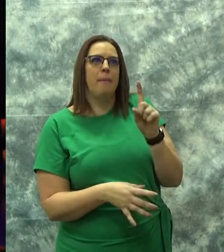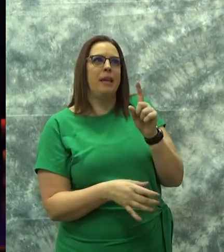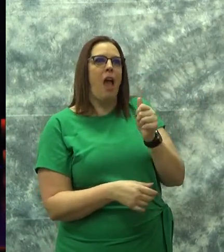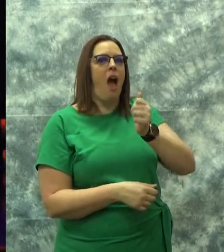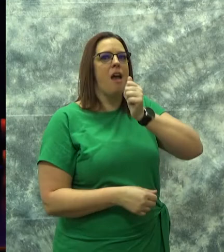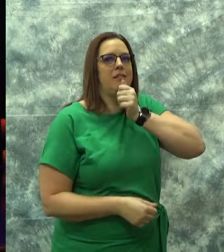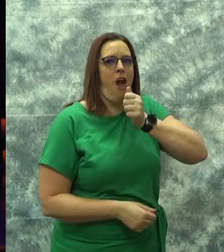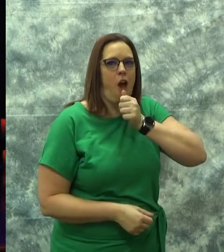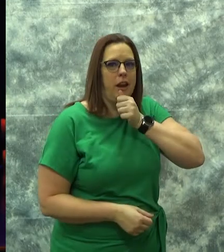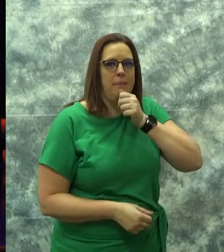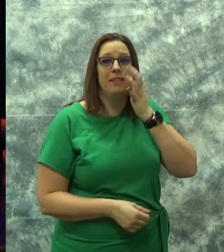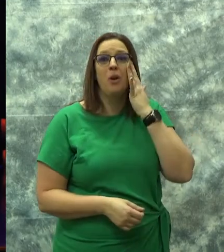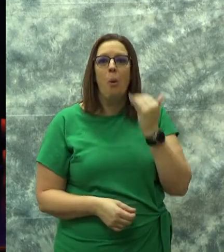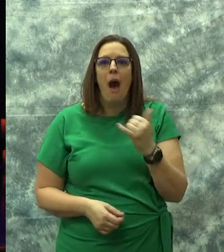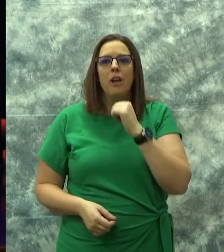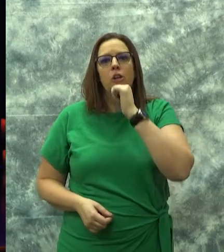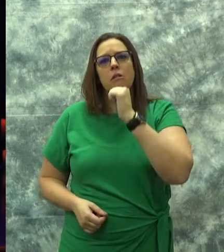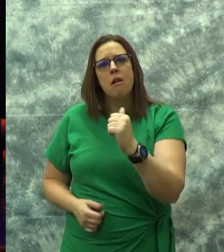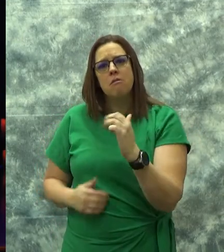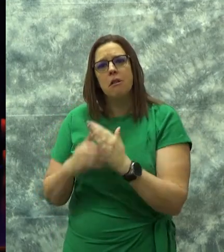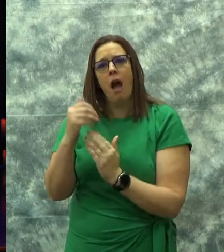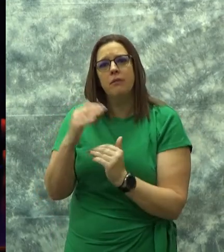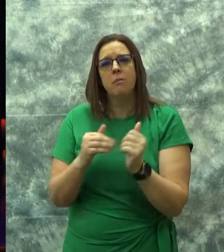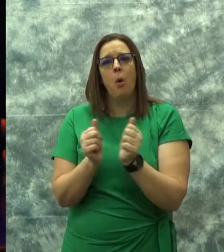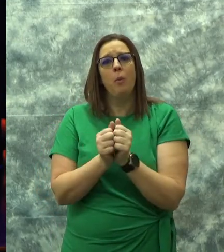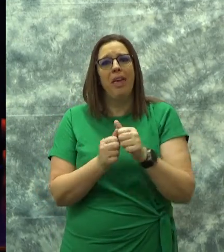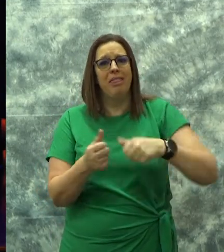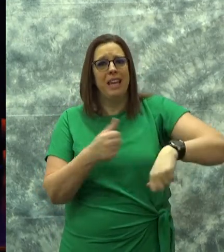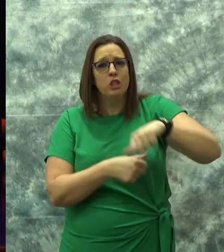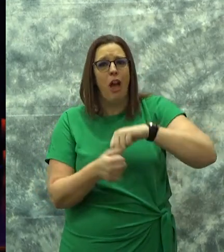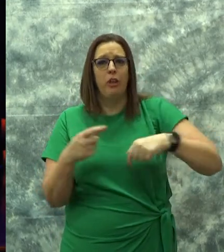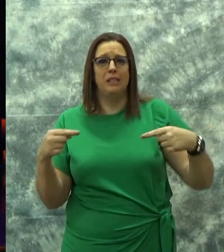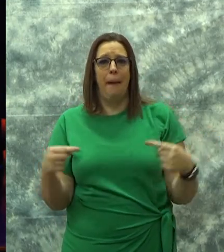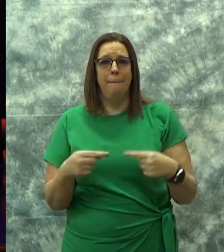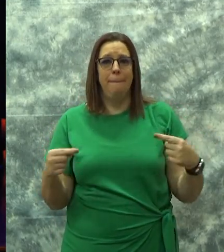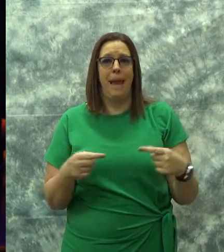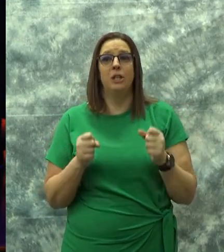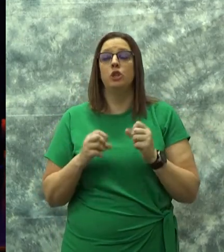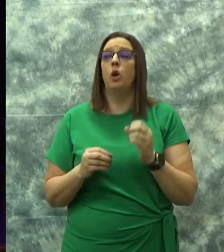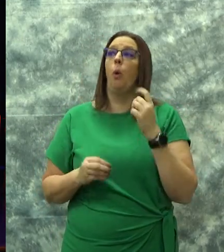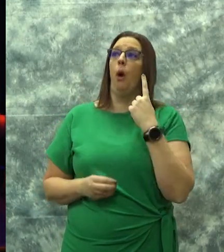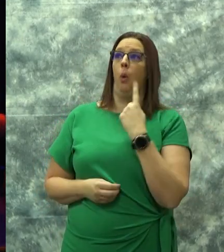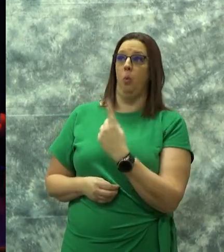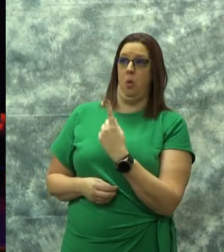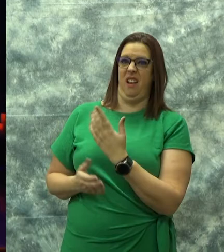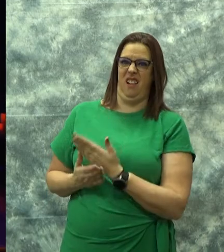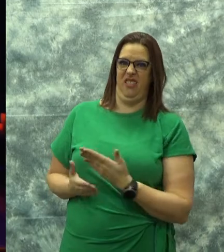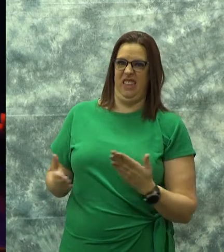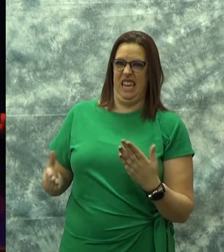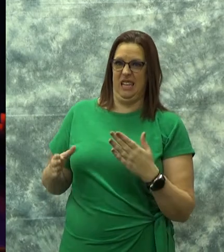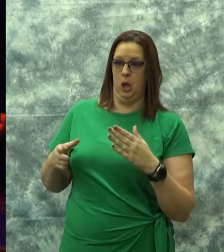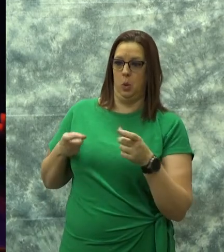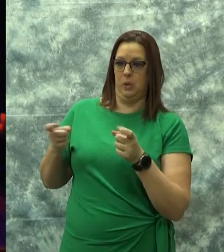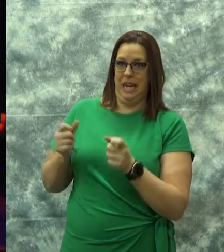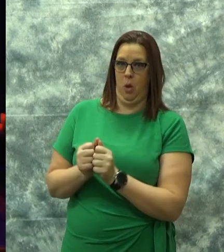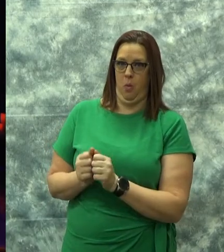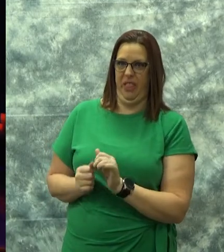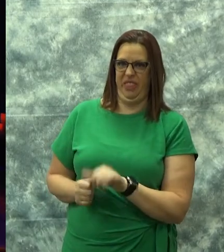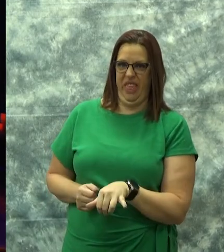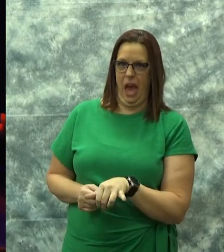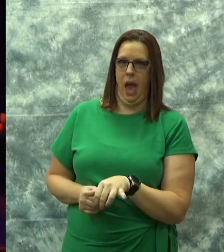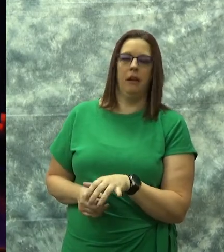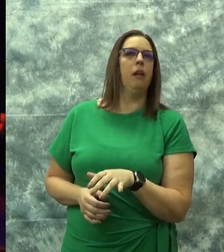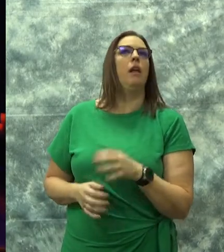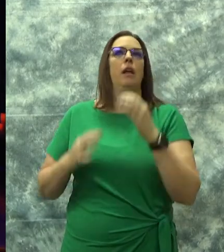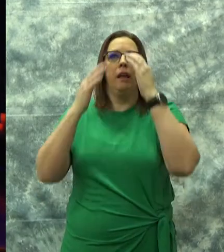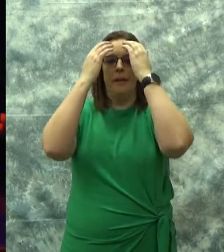just said, how uncomfortable sometimes people are with each other's pain. And so one secret to deal with the